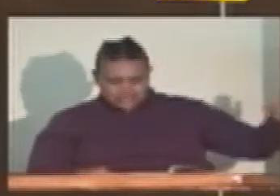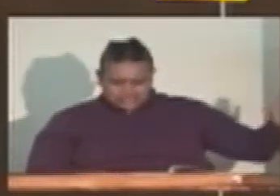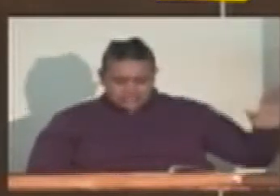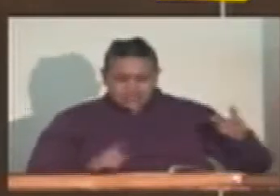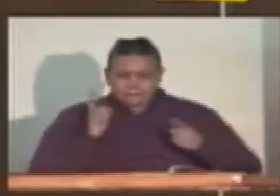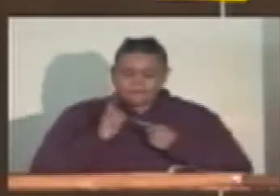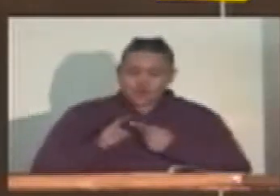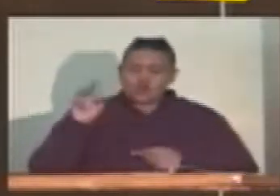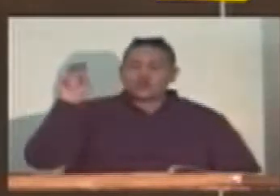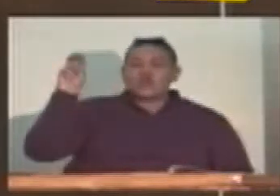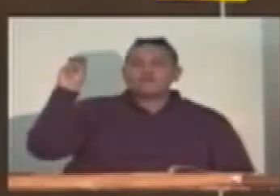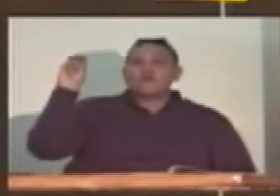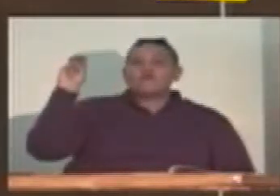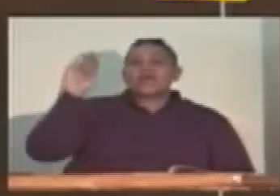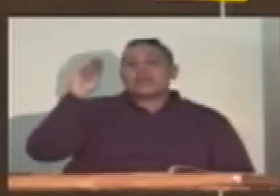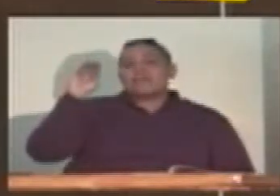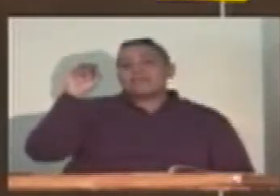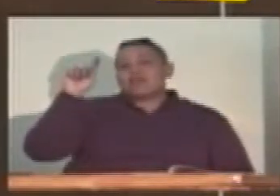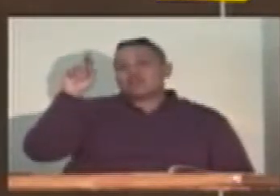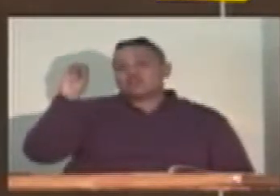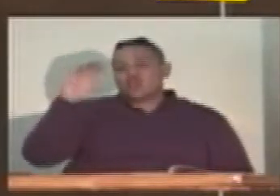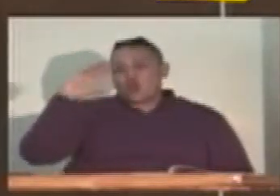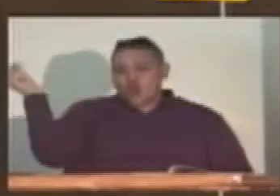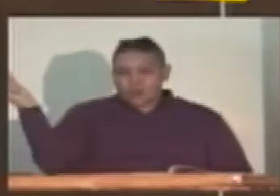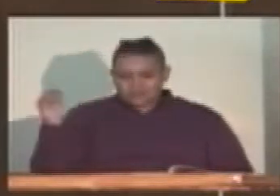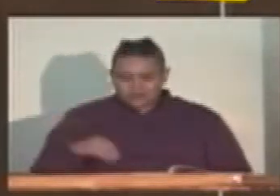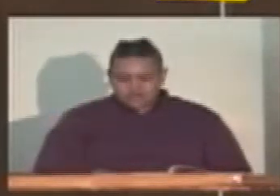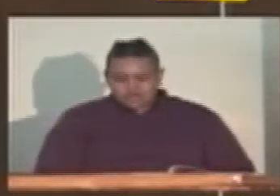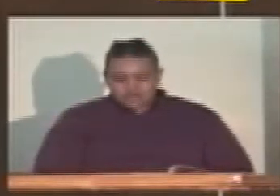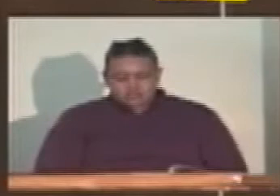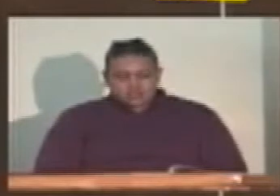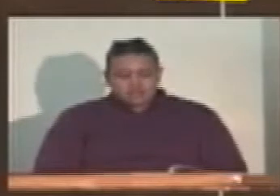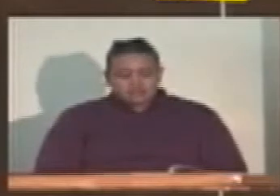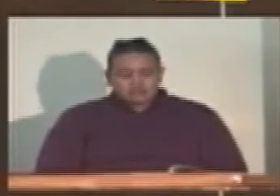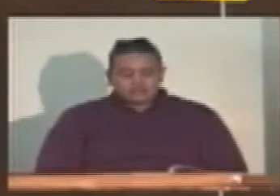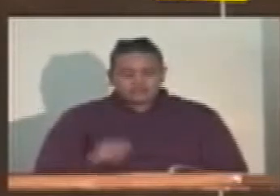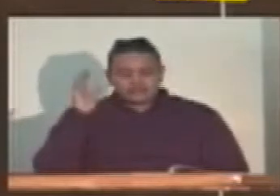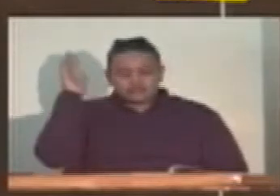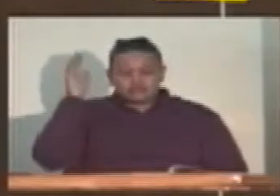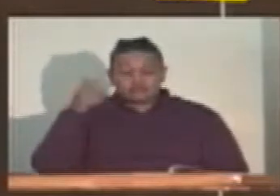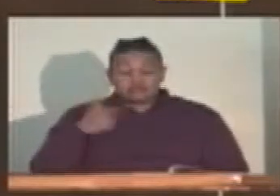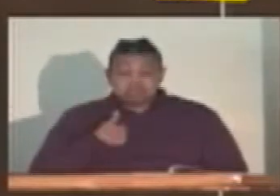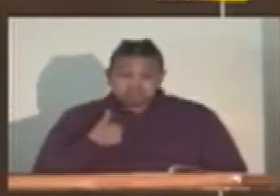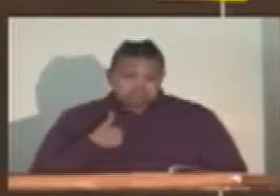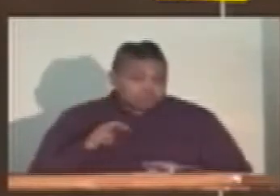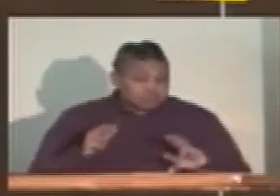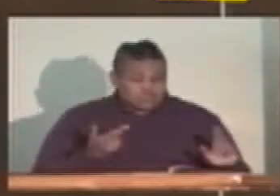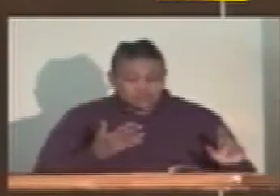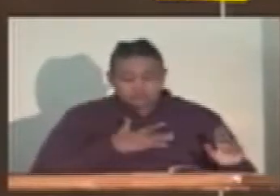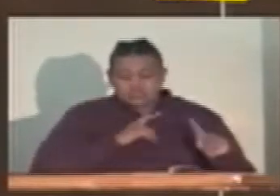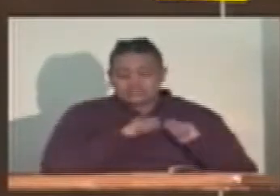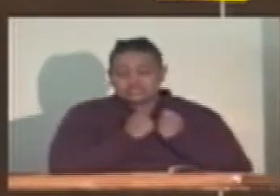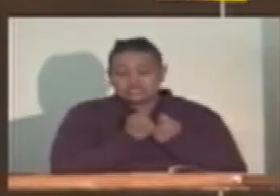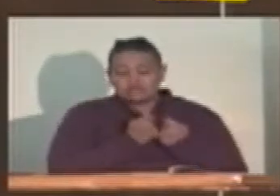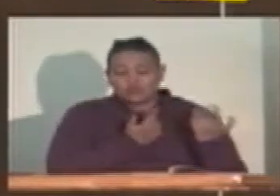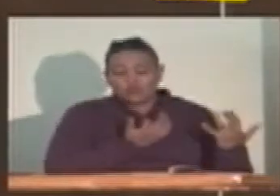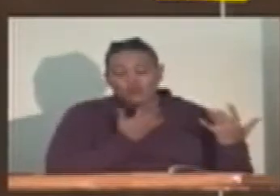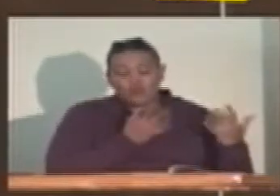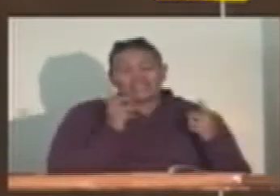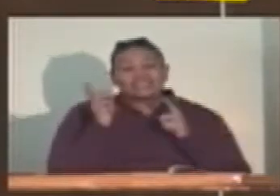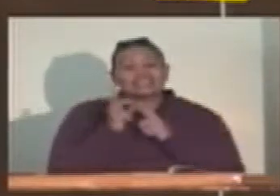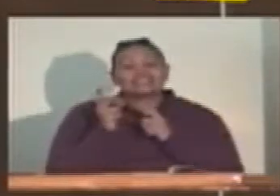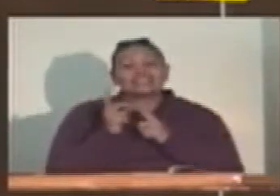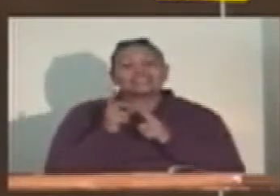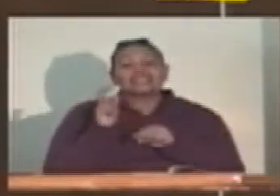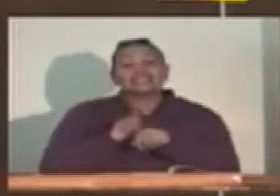at both the JUTC and the Montego Bay Metro Company. Mr. Speaker, I am ready, and my team and